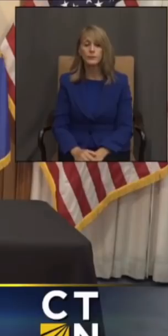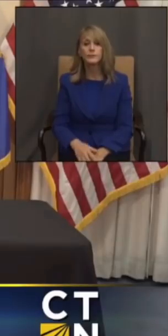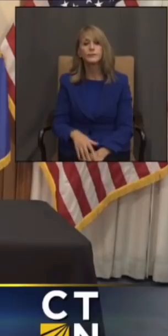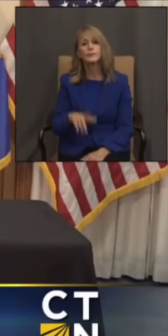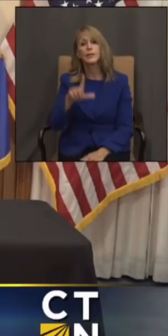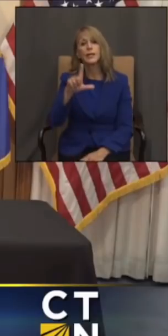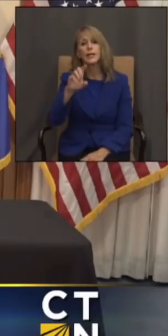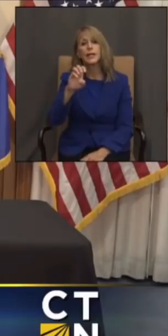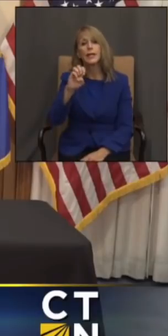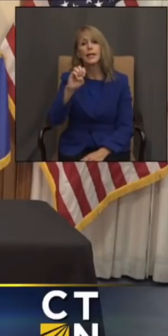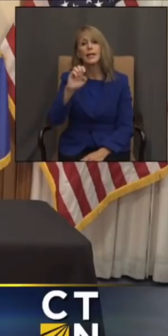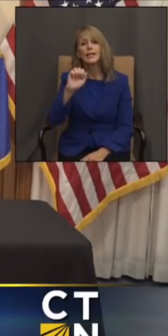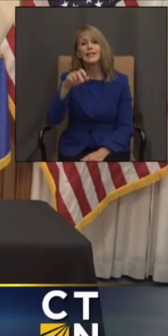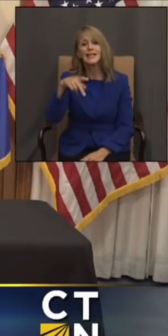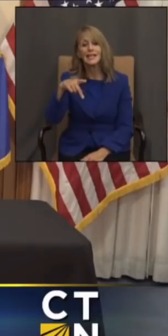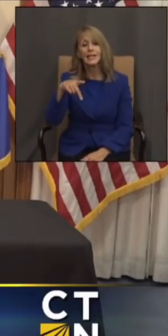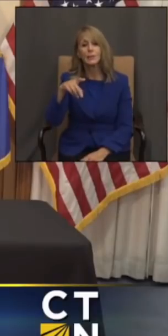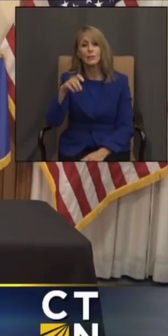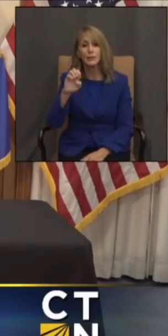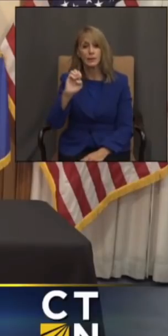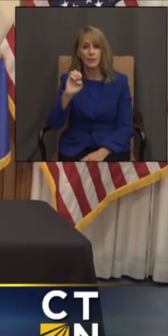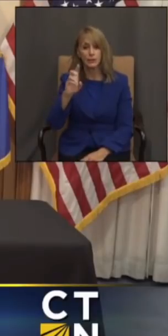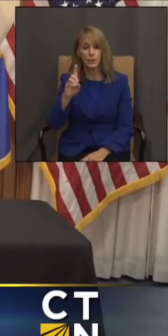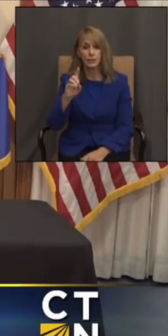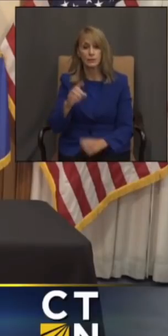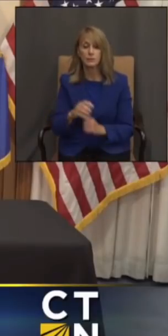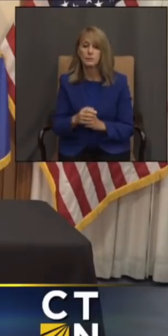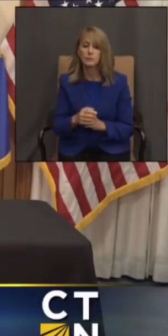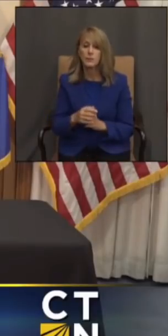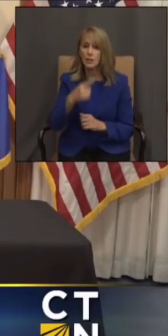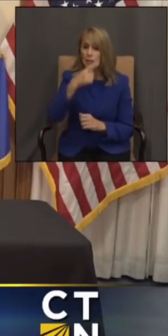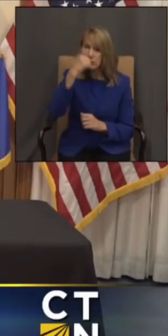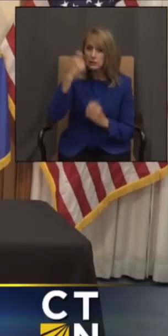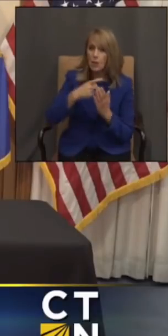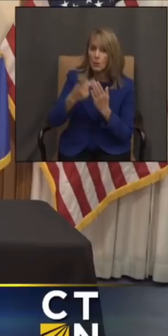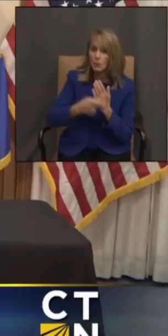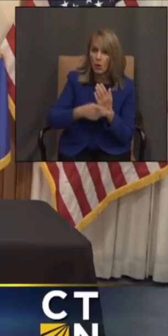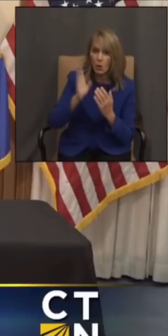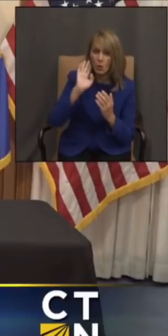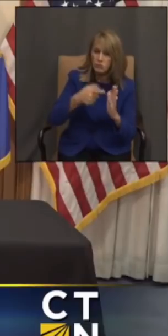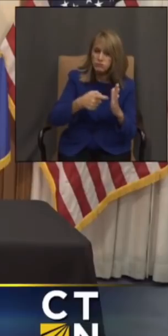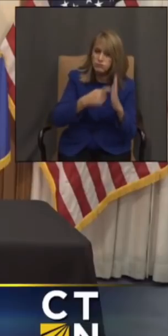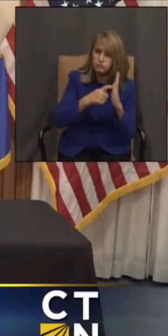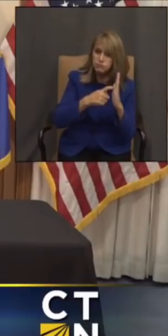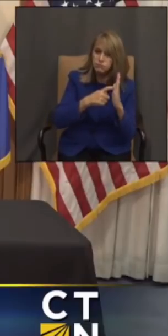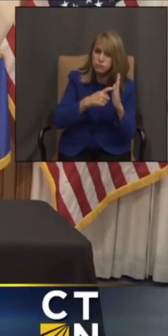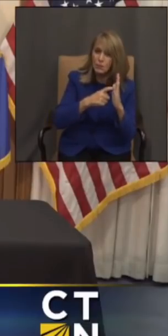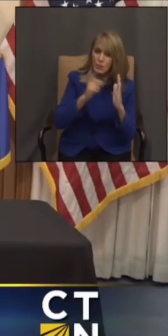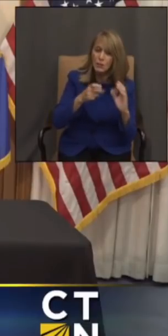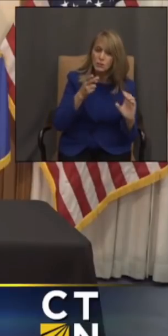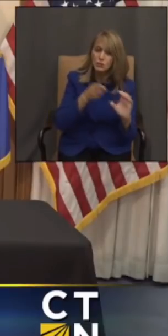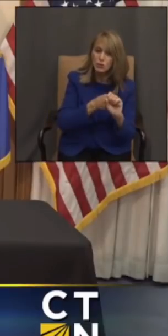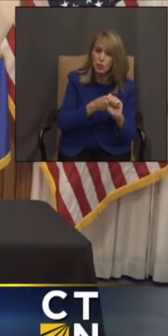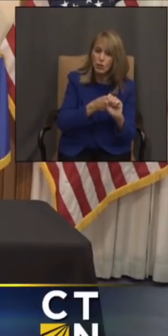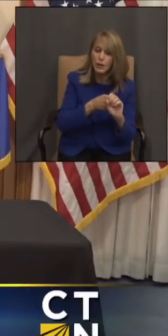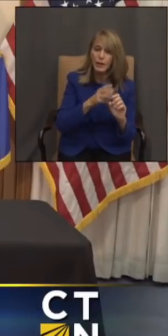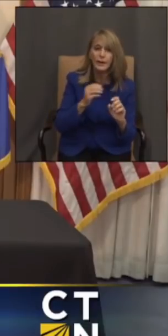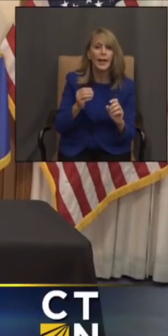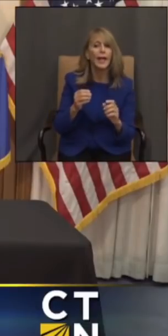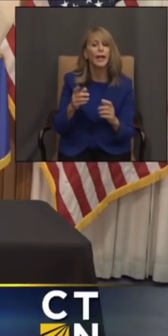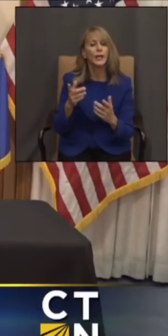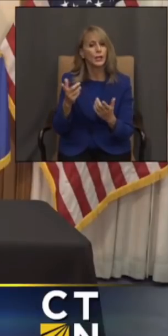education program. Will the summer programs be mandatory for some kids? And what's the participation level